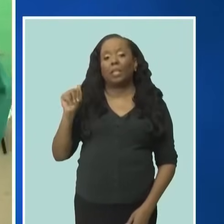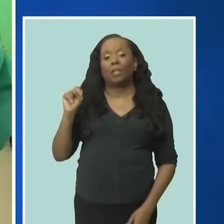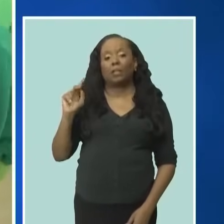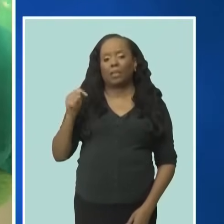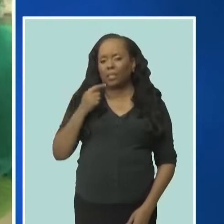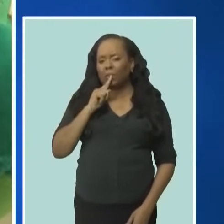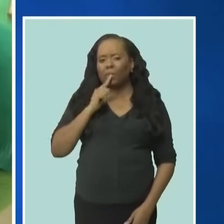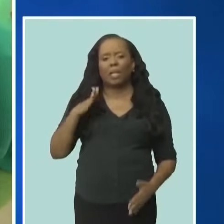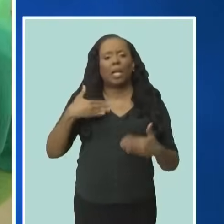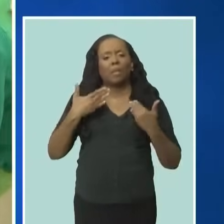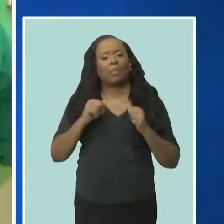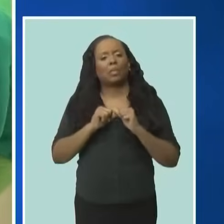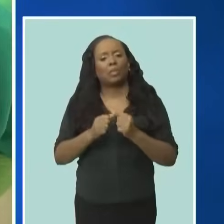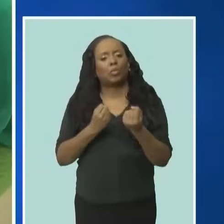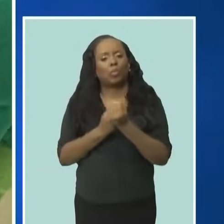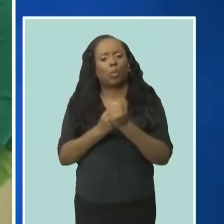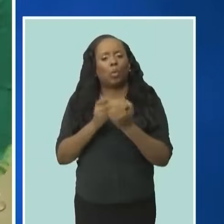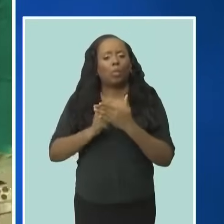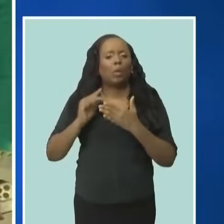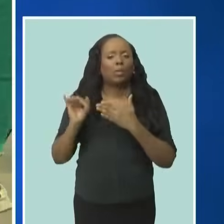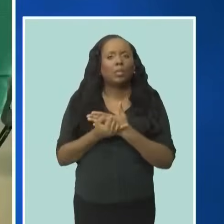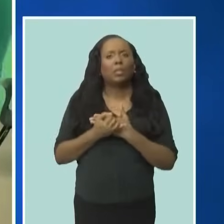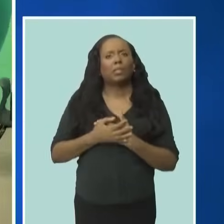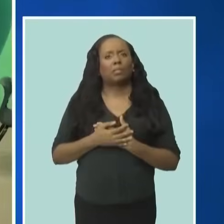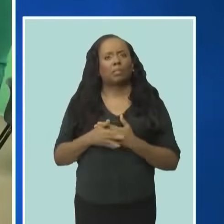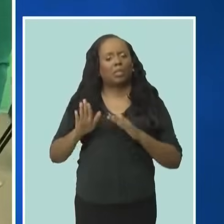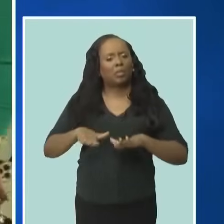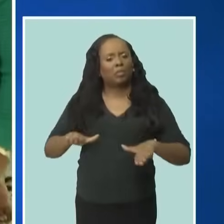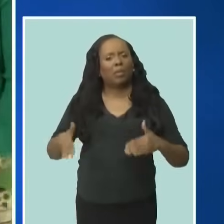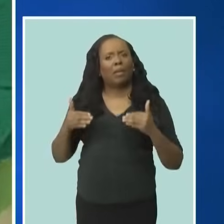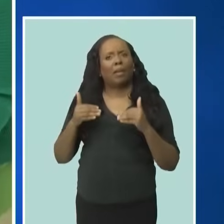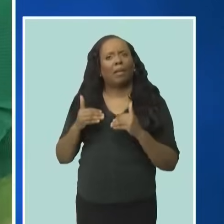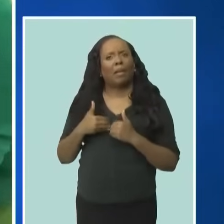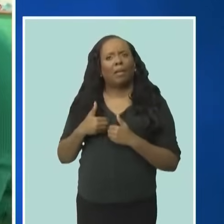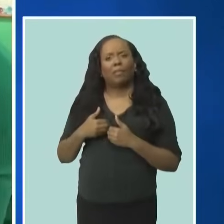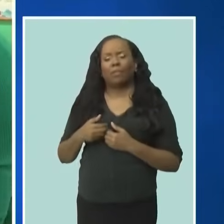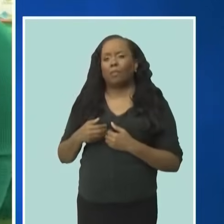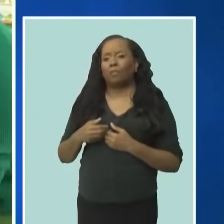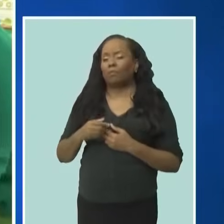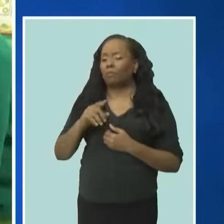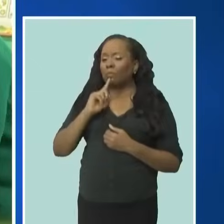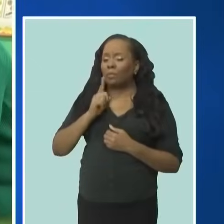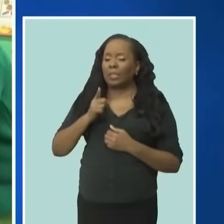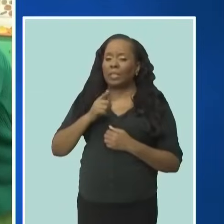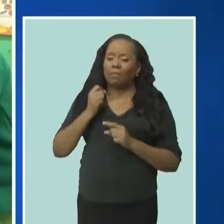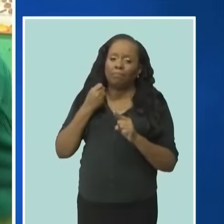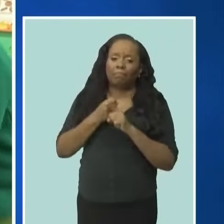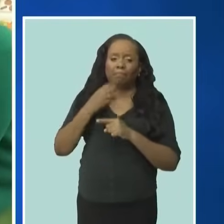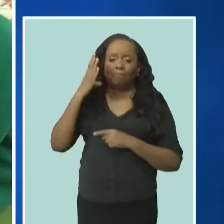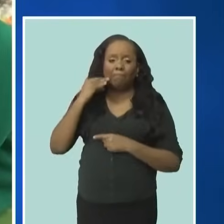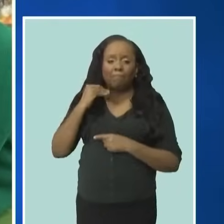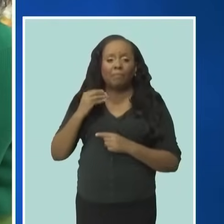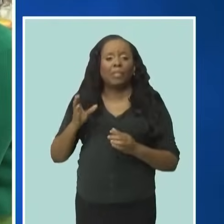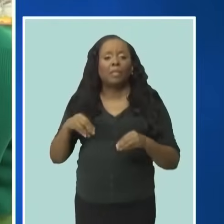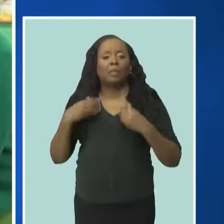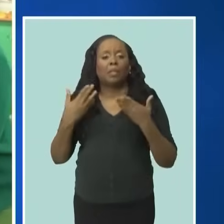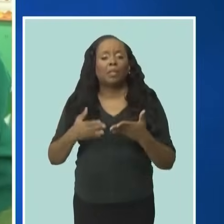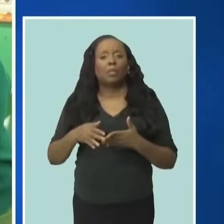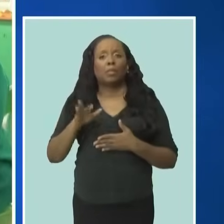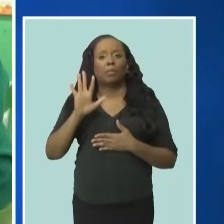gives participants first-hand experience in masquerade. This year, the trust donated $25,000 to the